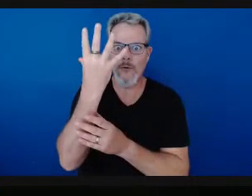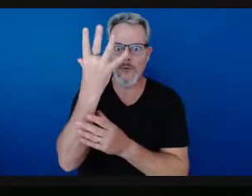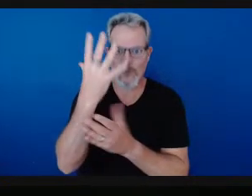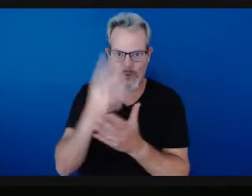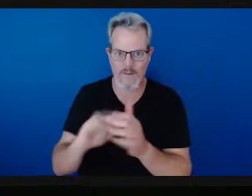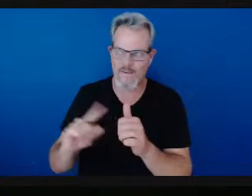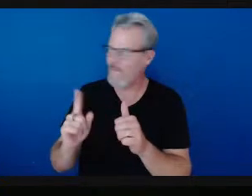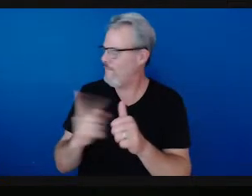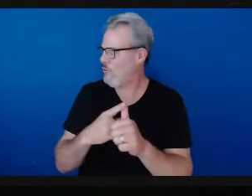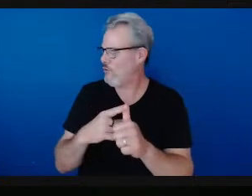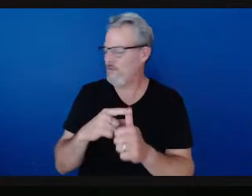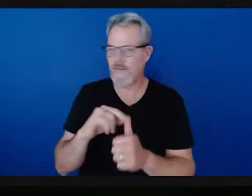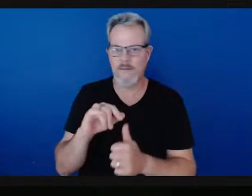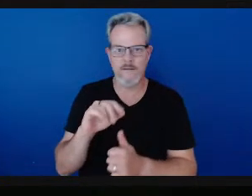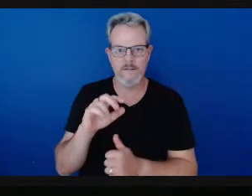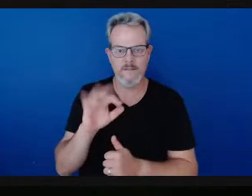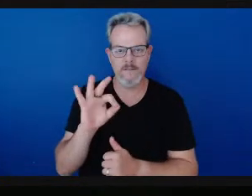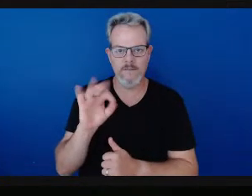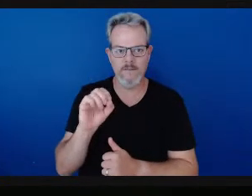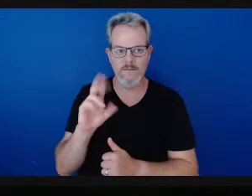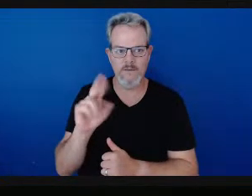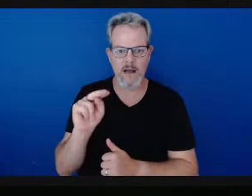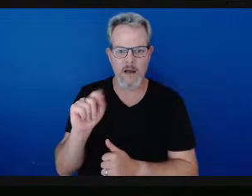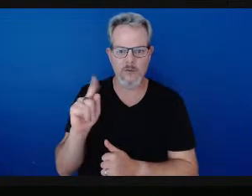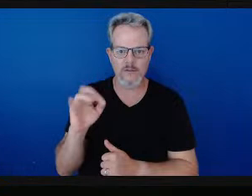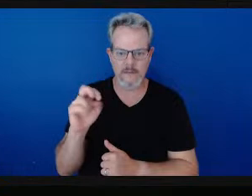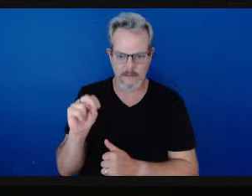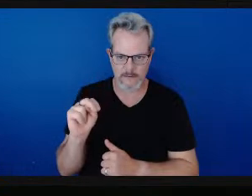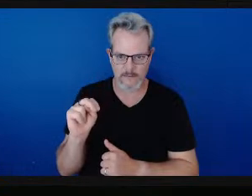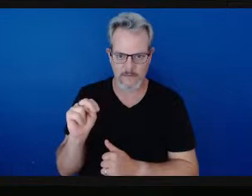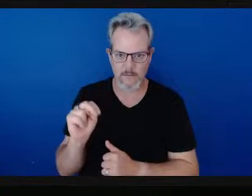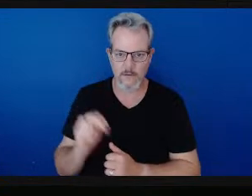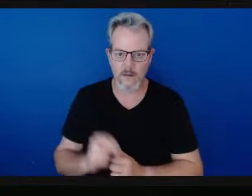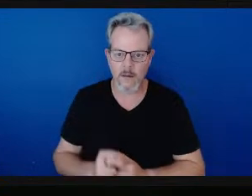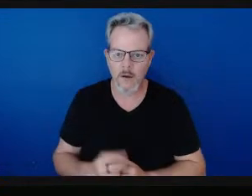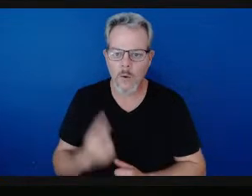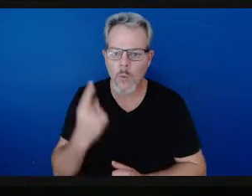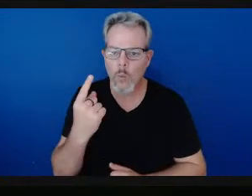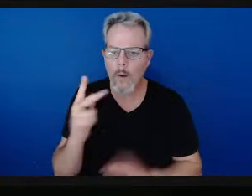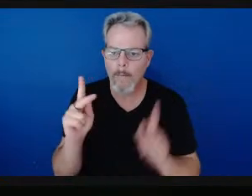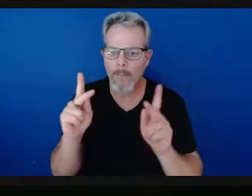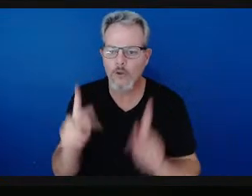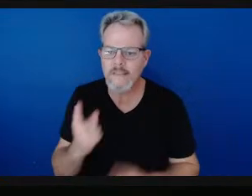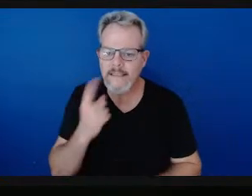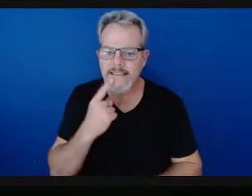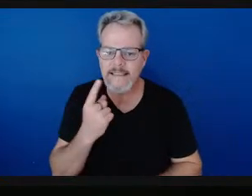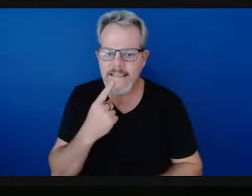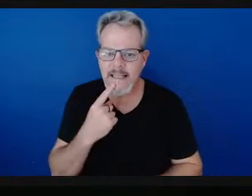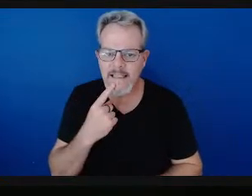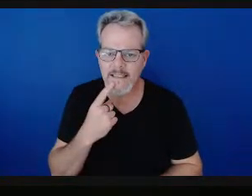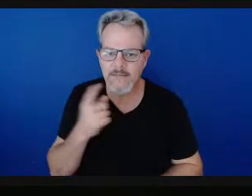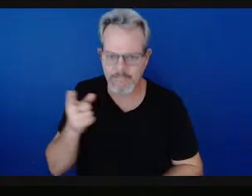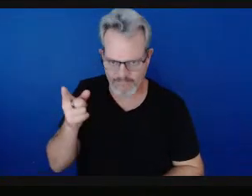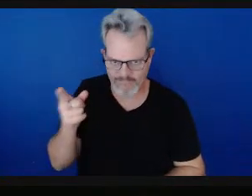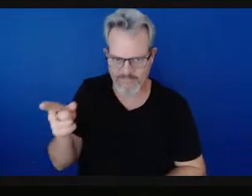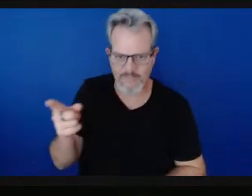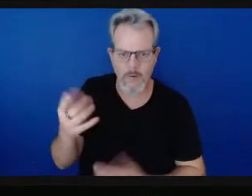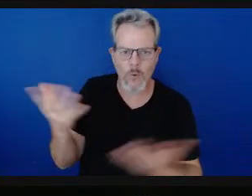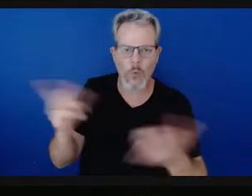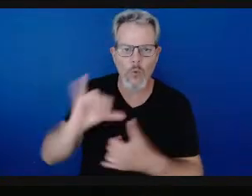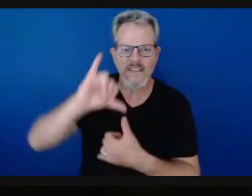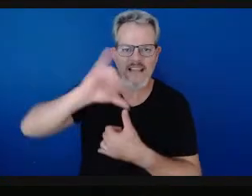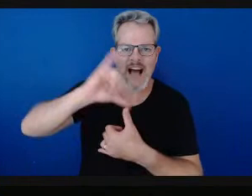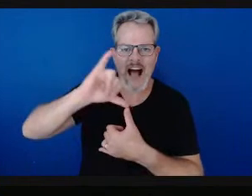gas coming through. So there's that. There was a comment that was on Twitter that Dane pulled from there. Someone asked, what's the